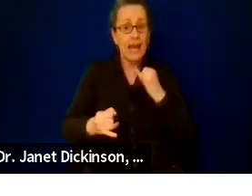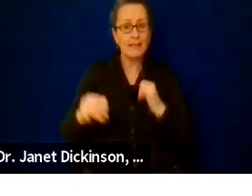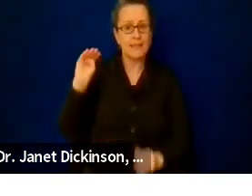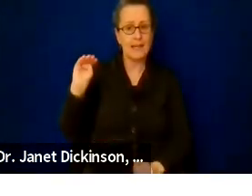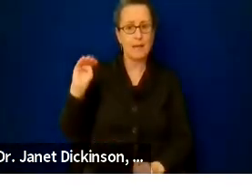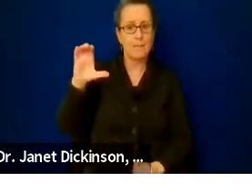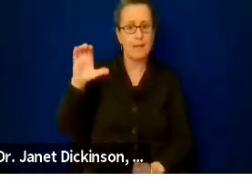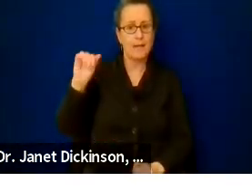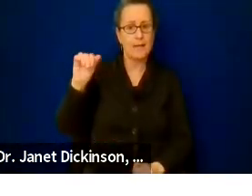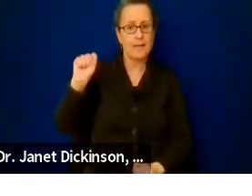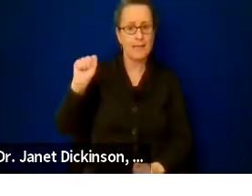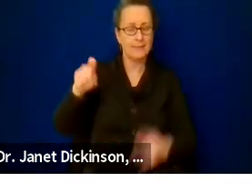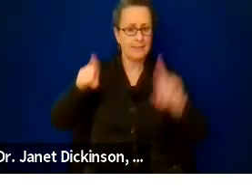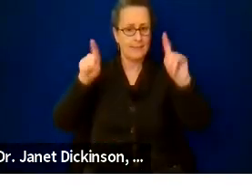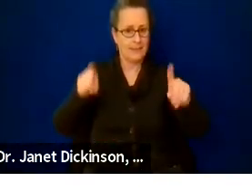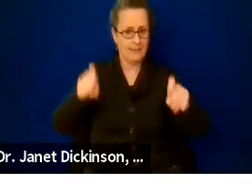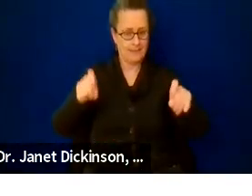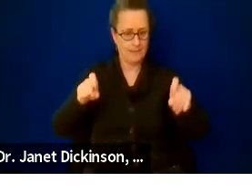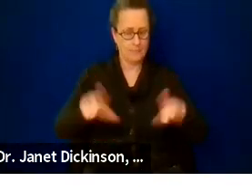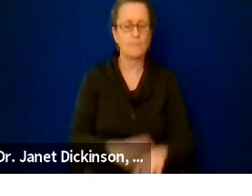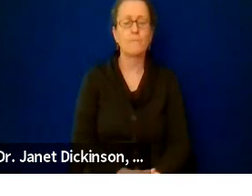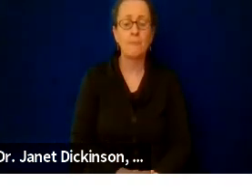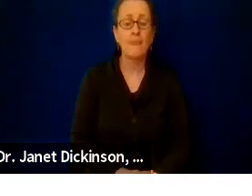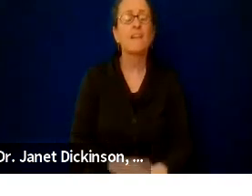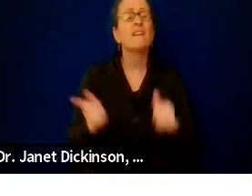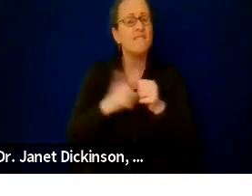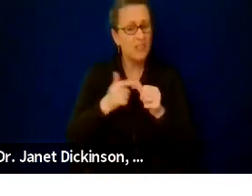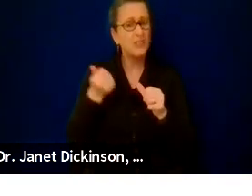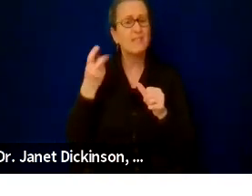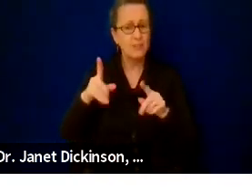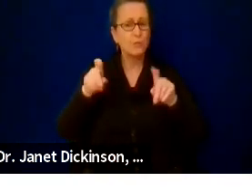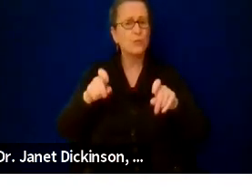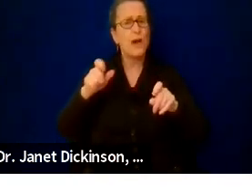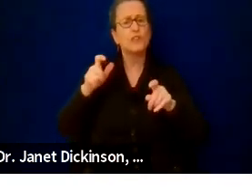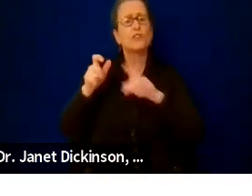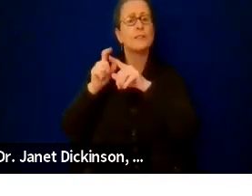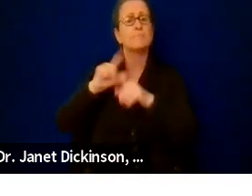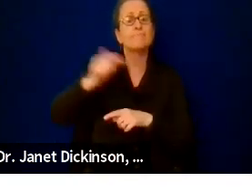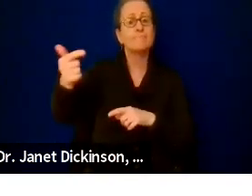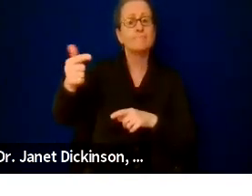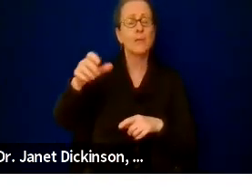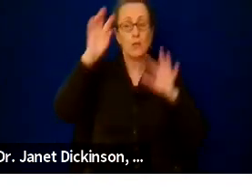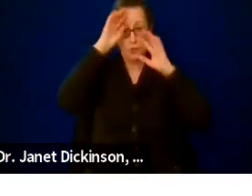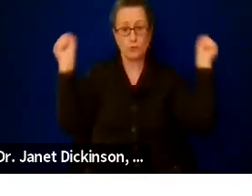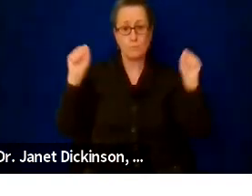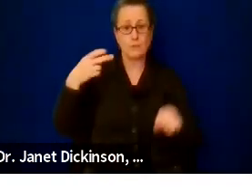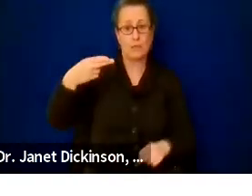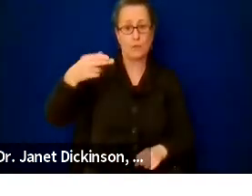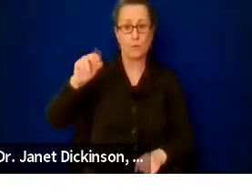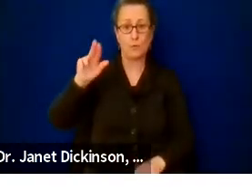the superintendent, Dr. Houle, because they are more of the larger issues that the district as a whole are